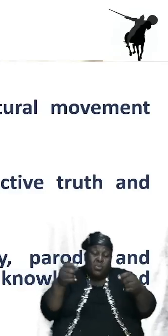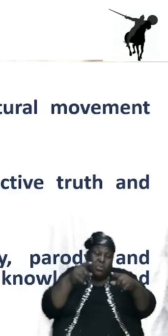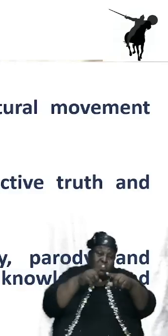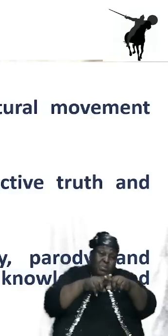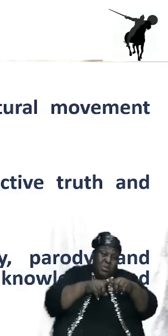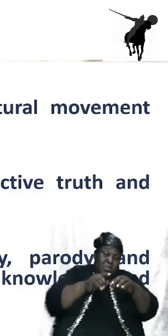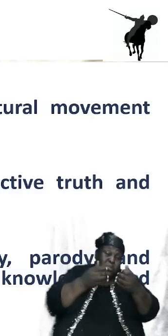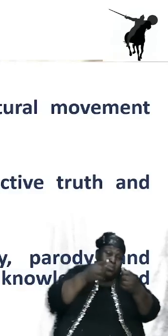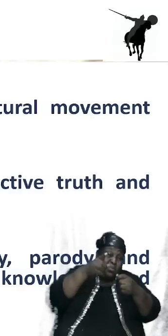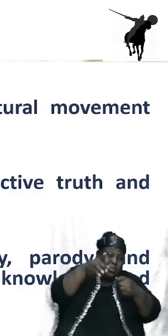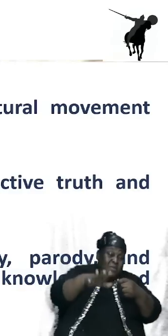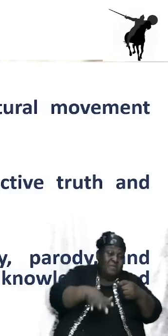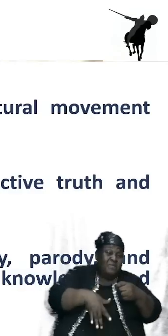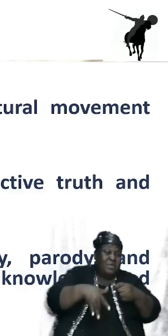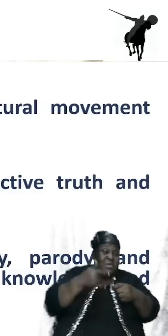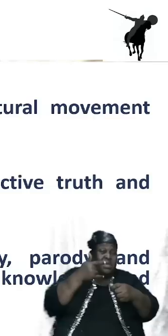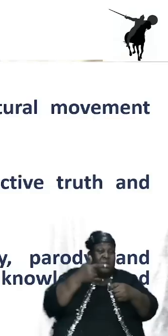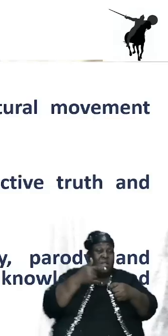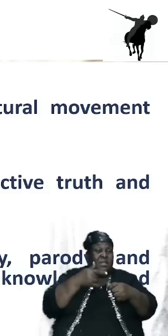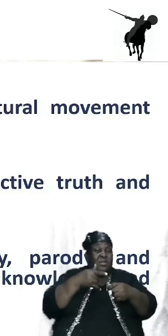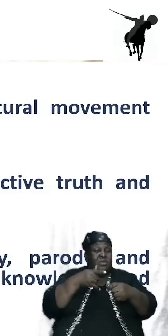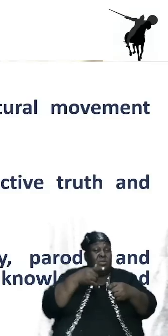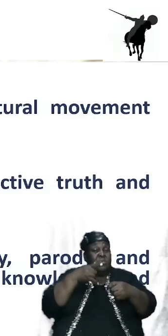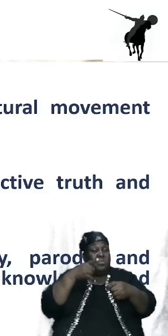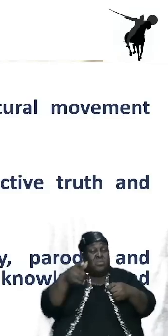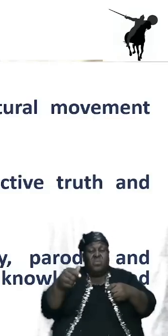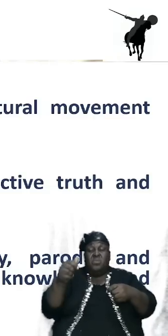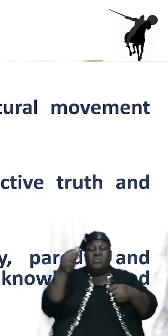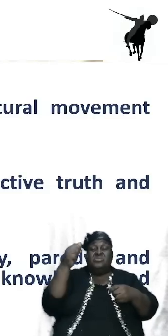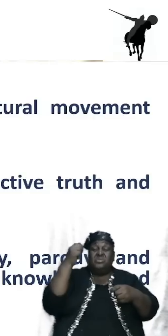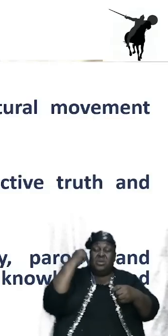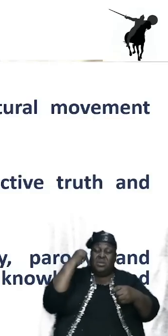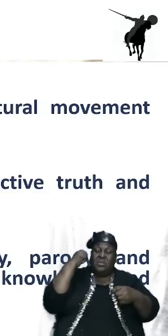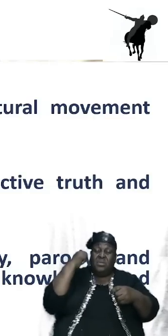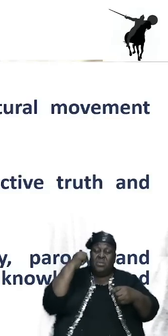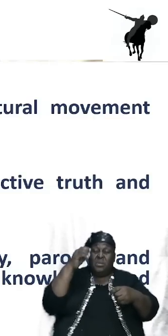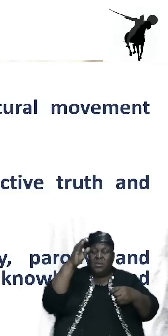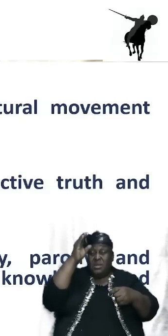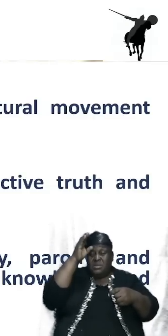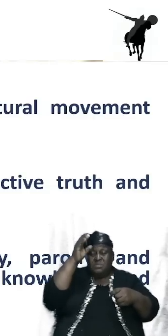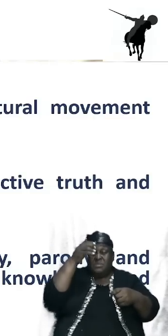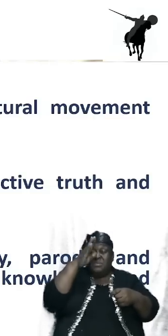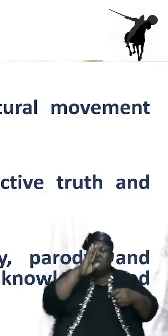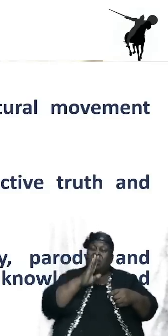you feel. So they have rejected the whole concept of God and know what truth